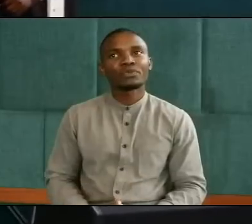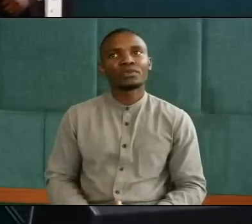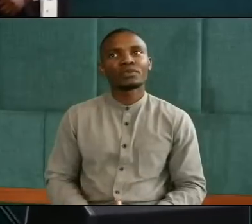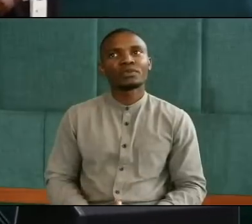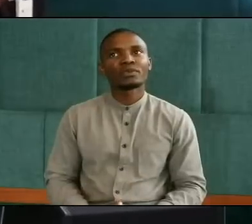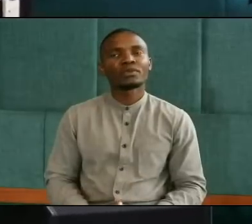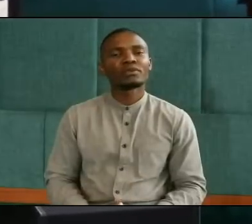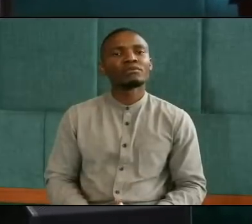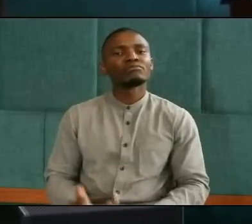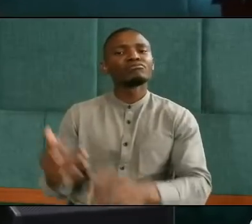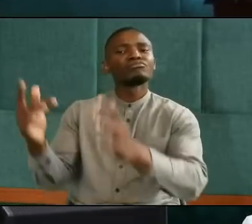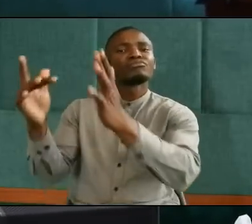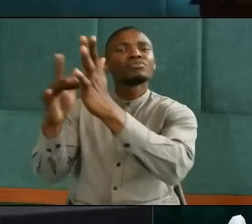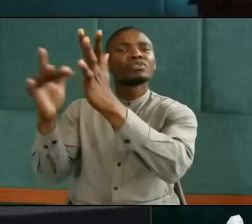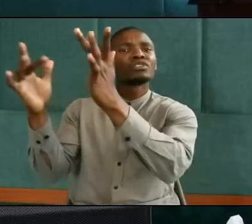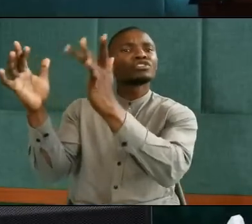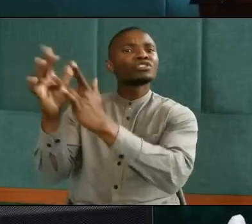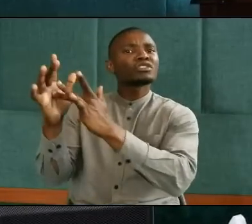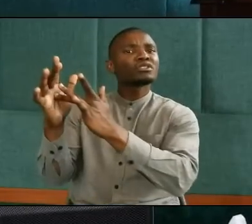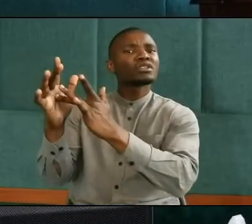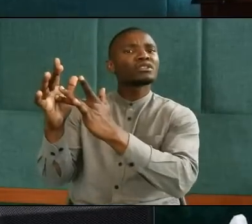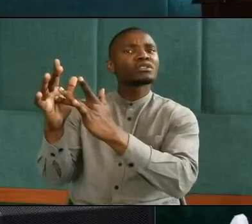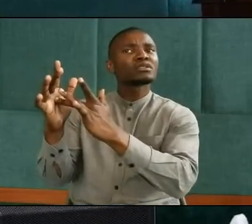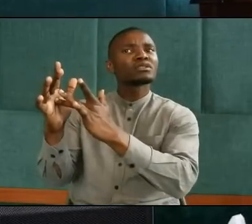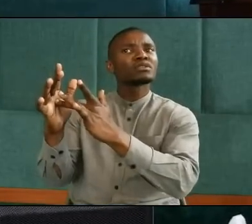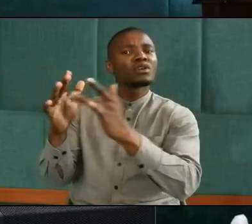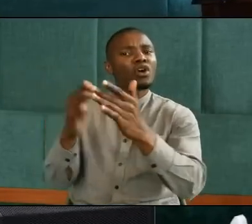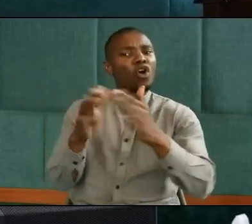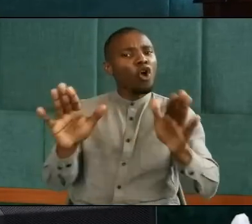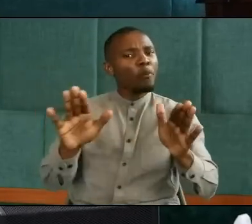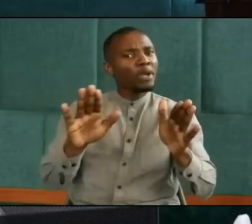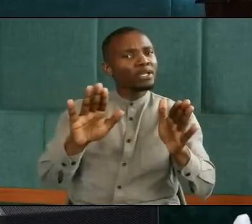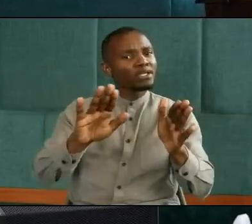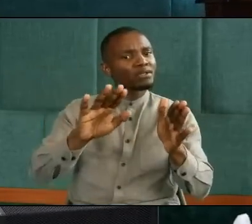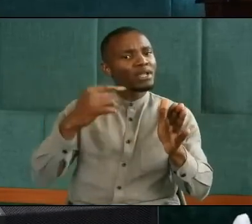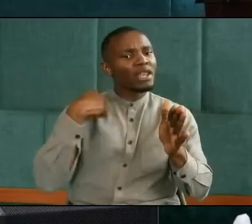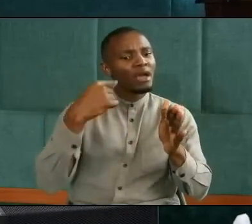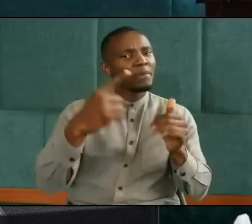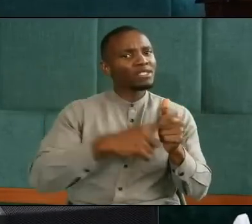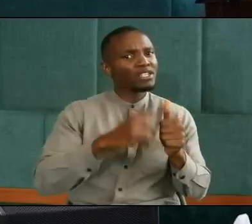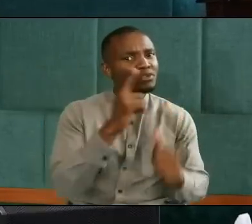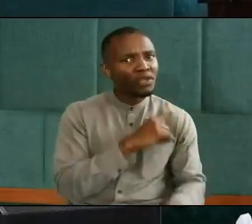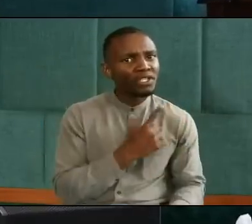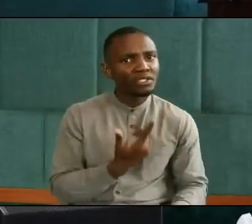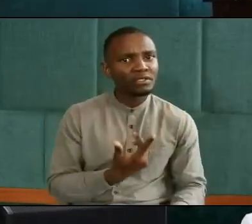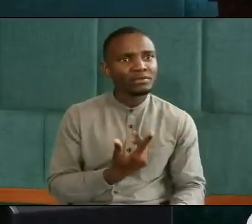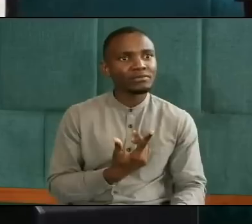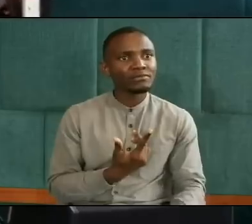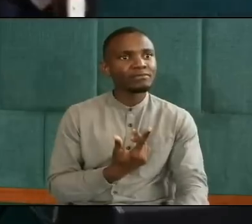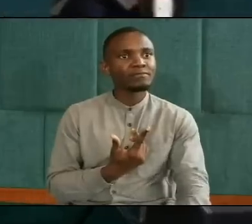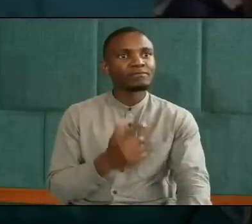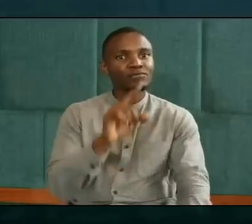the Lamb opened the sixth seal as yet?